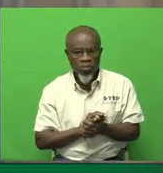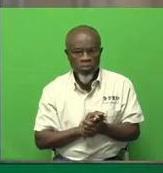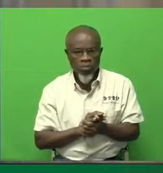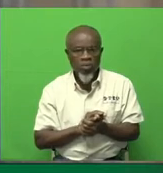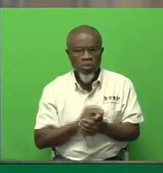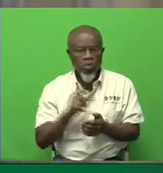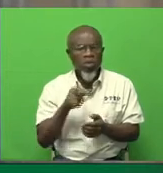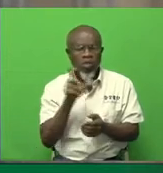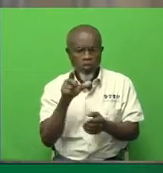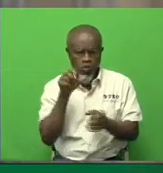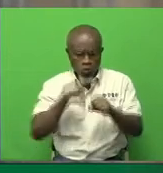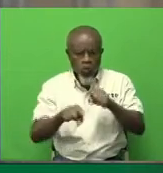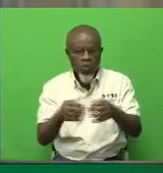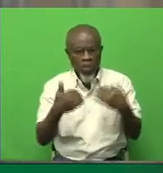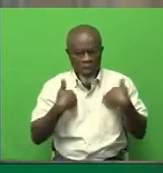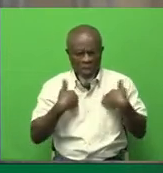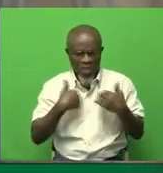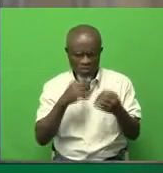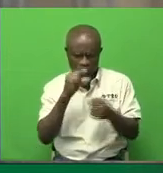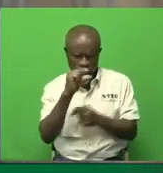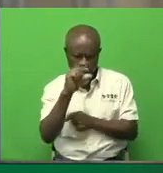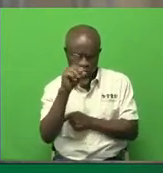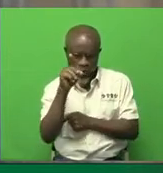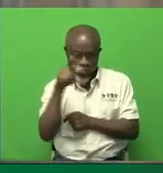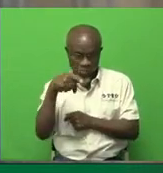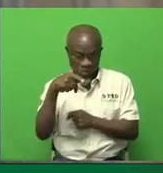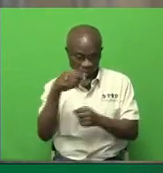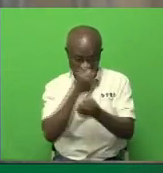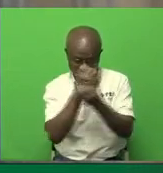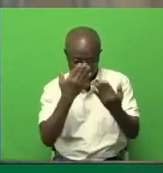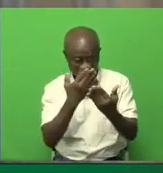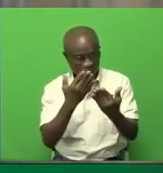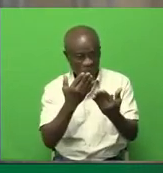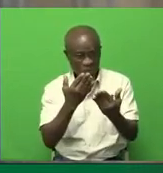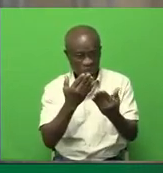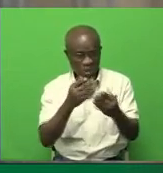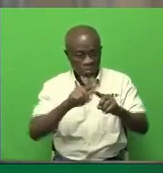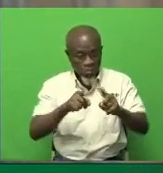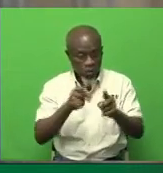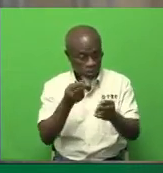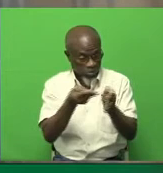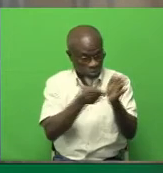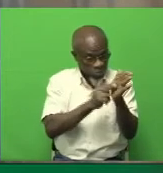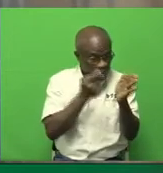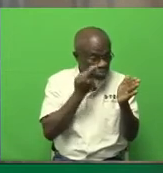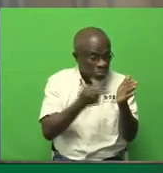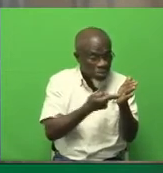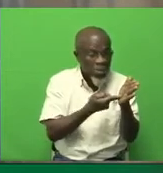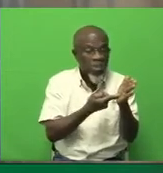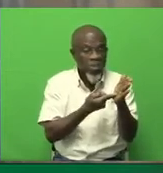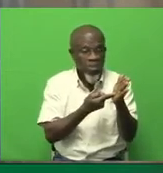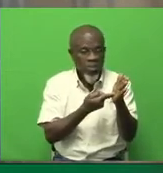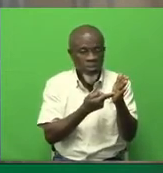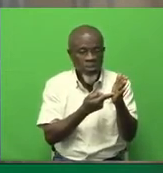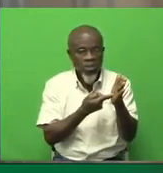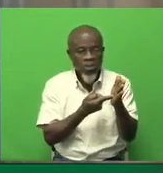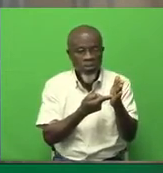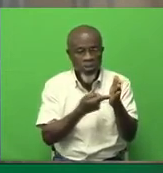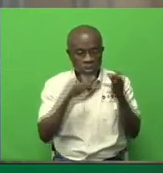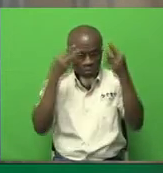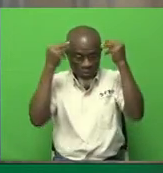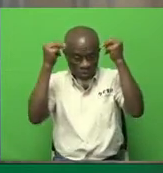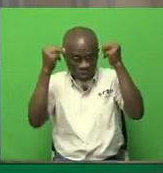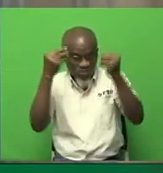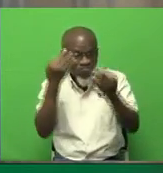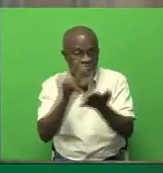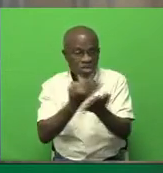projections which rely with another agency the note and the Roe continues and I quote the Ministry of Finance